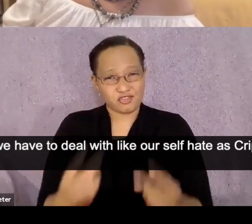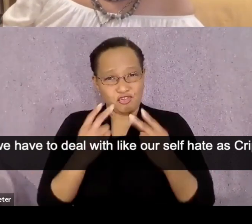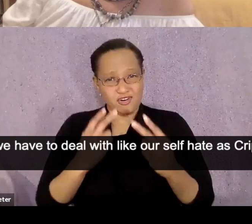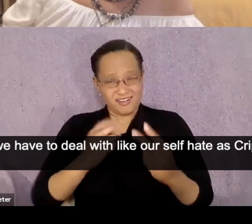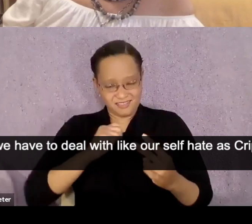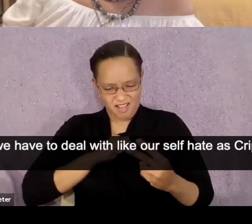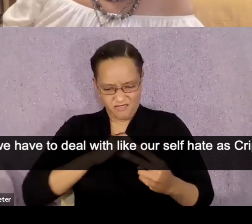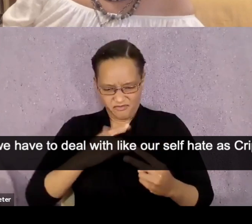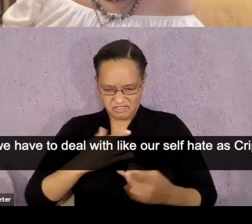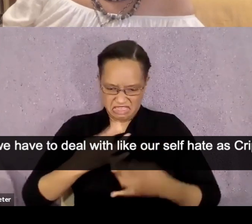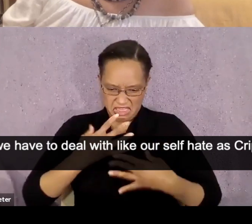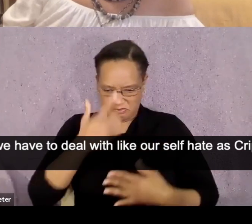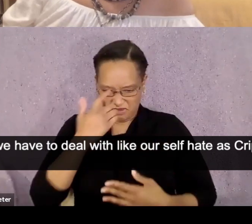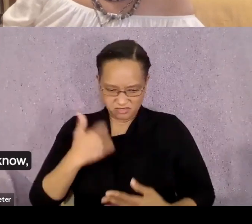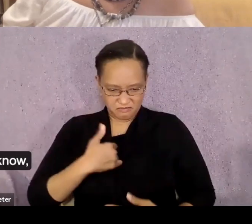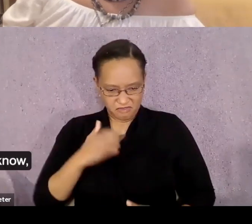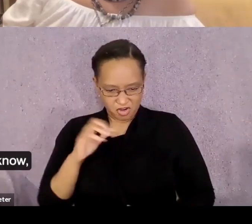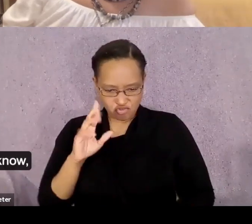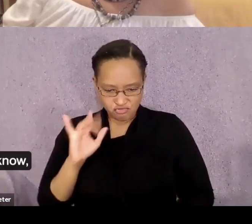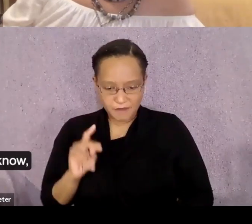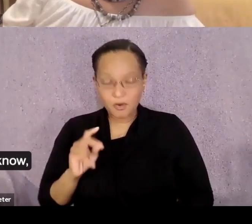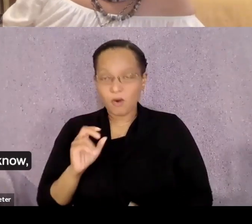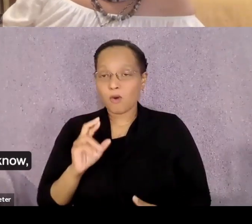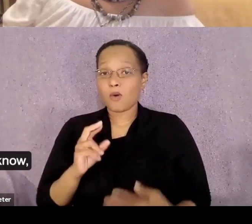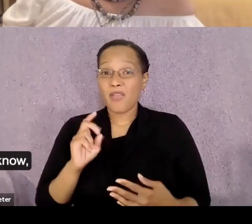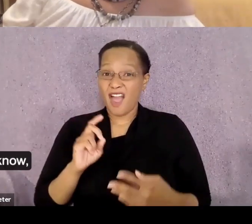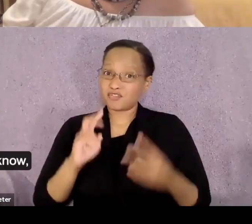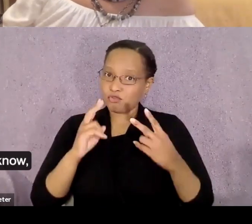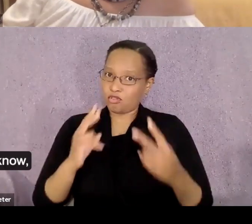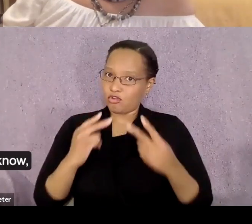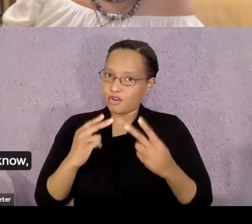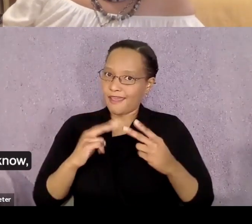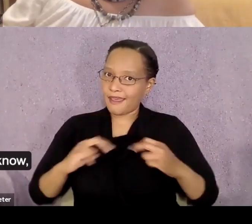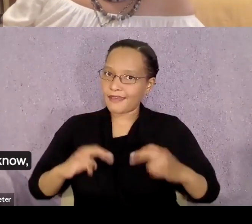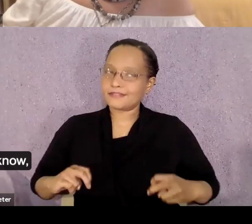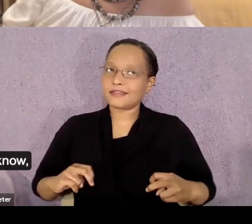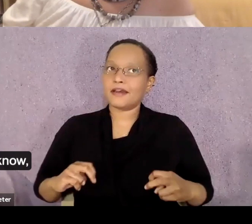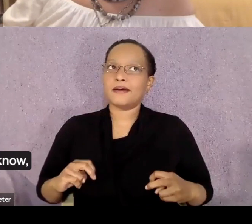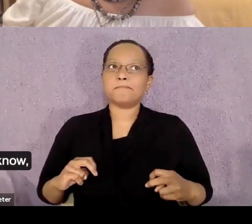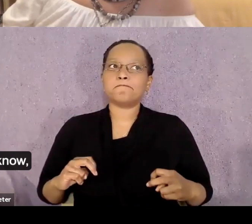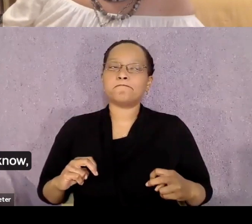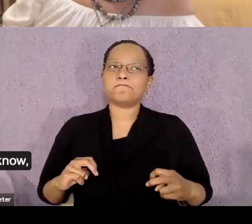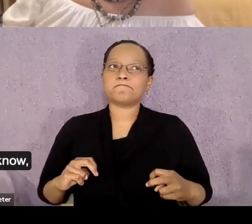and our, um, you know, uh,